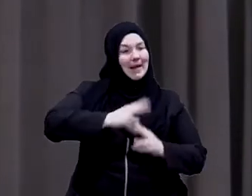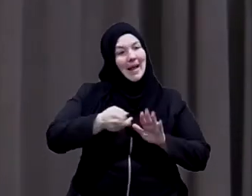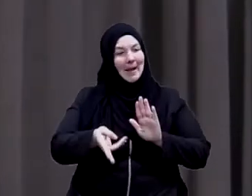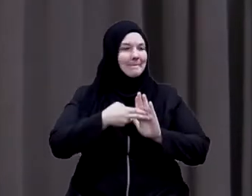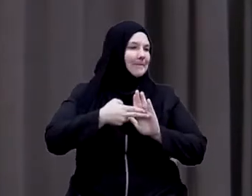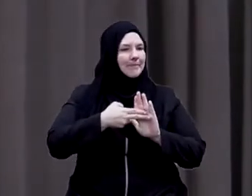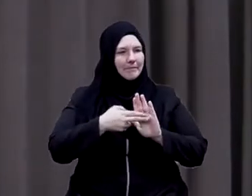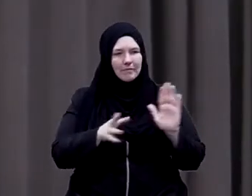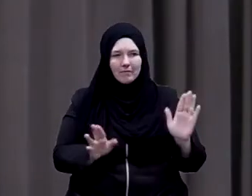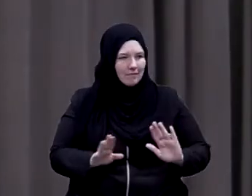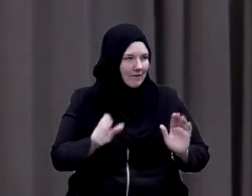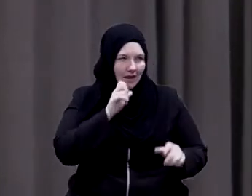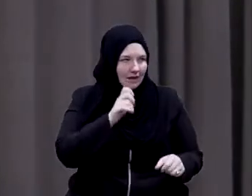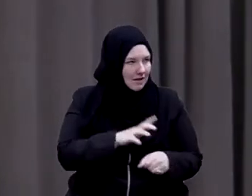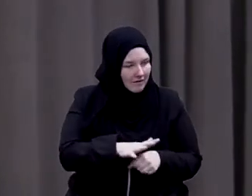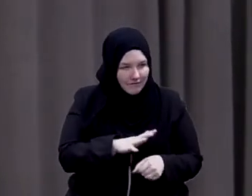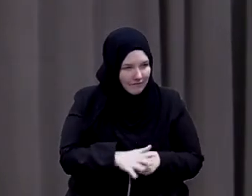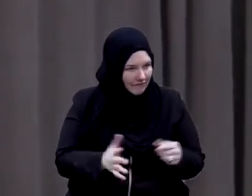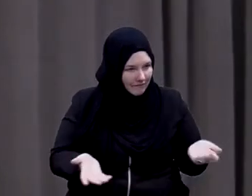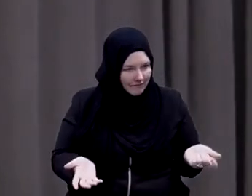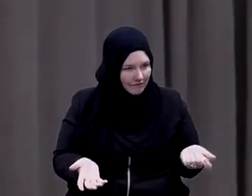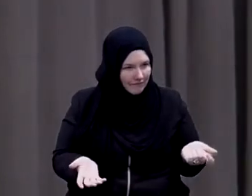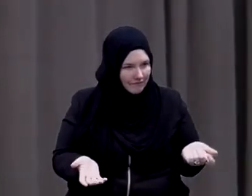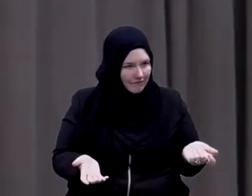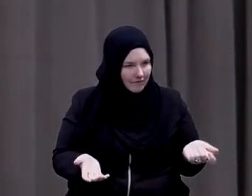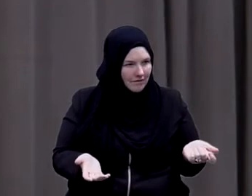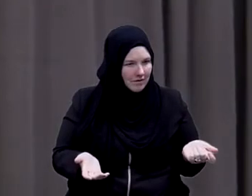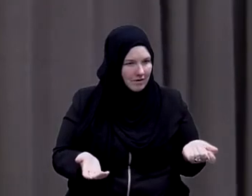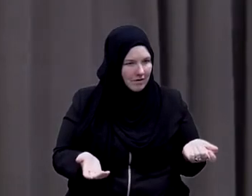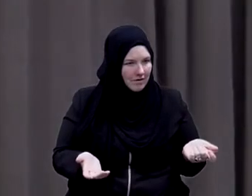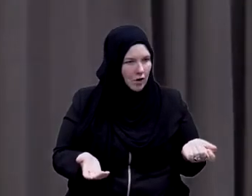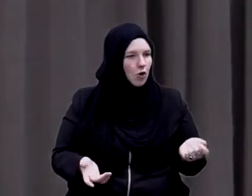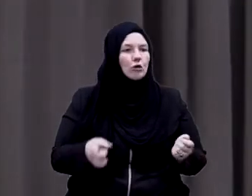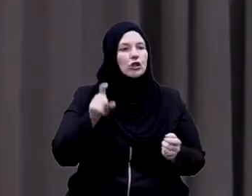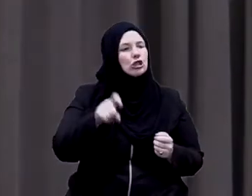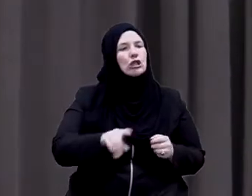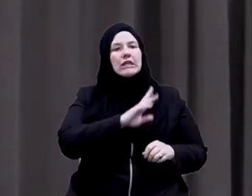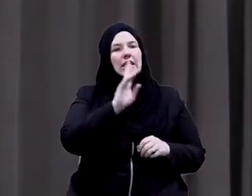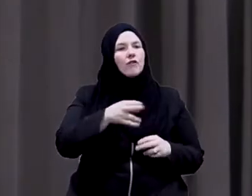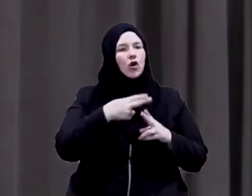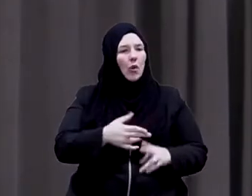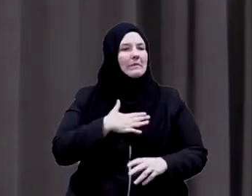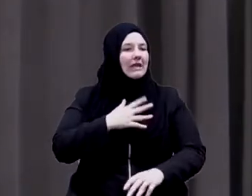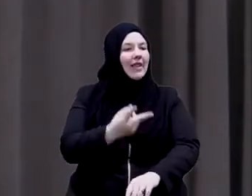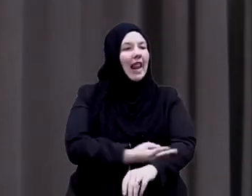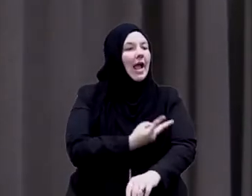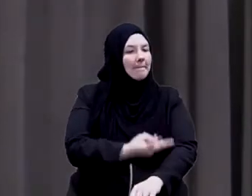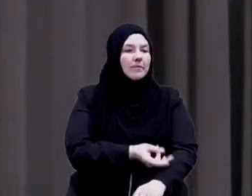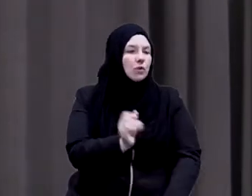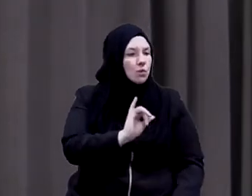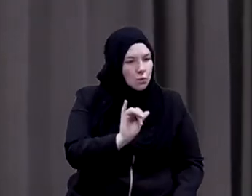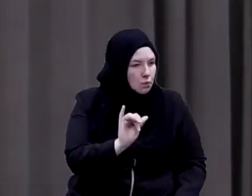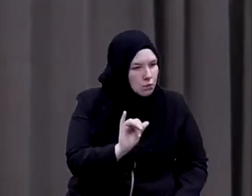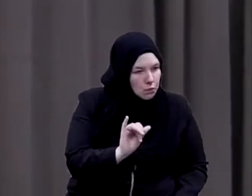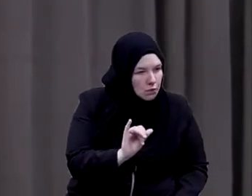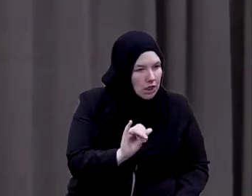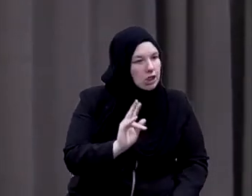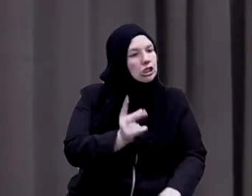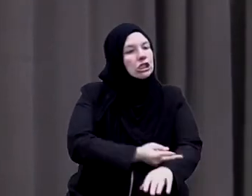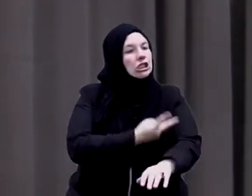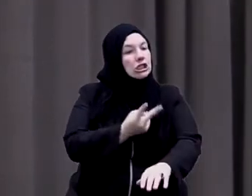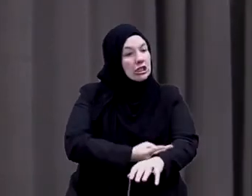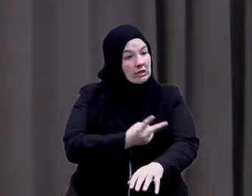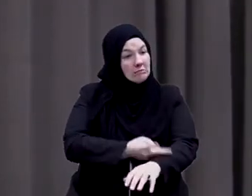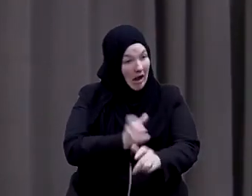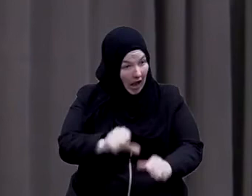to be slaughtered. We should never be like lame lambs who have no power to push back against